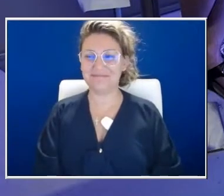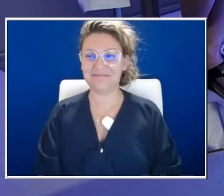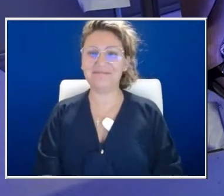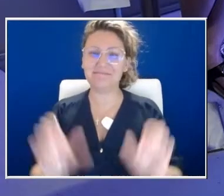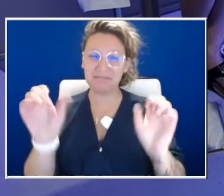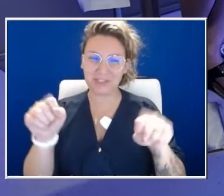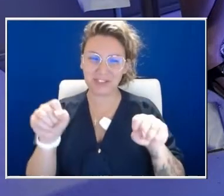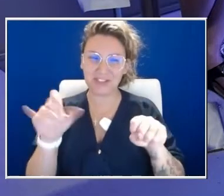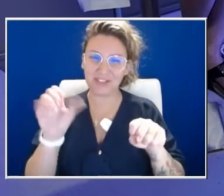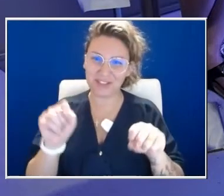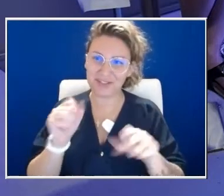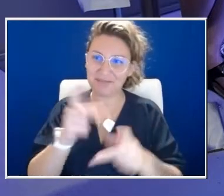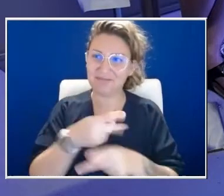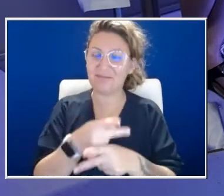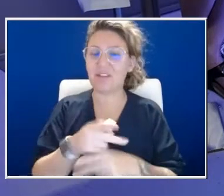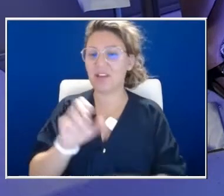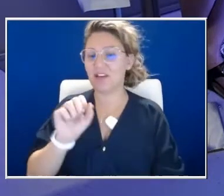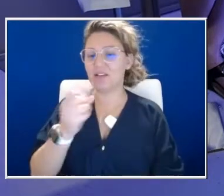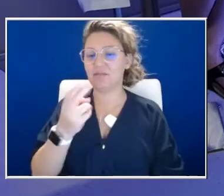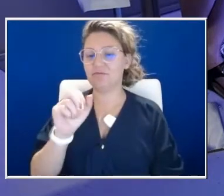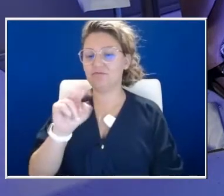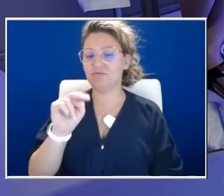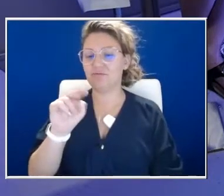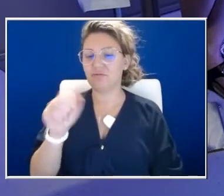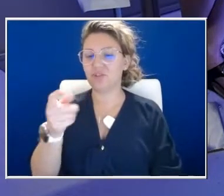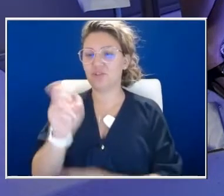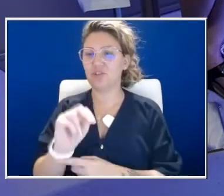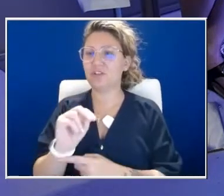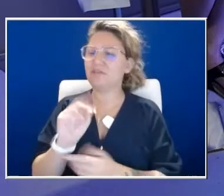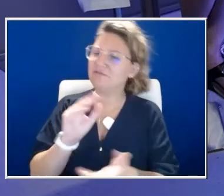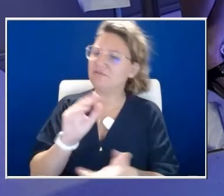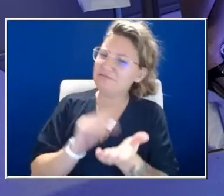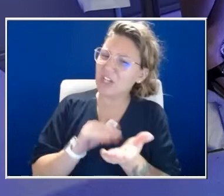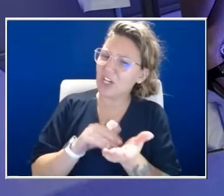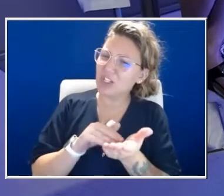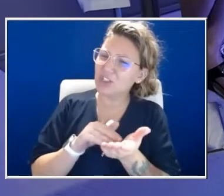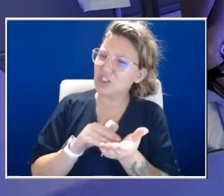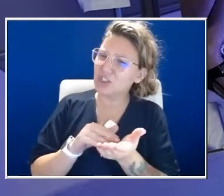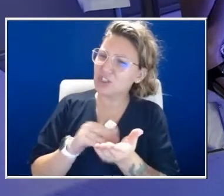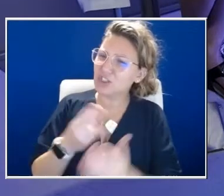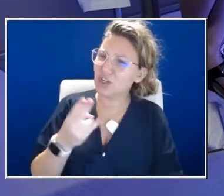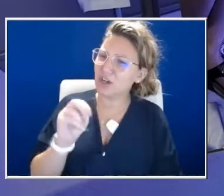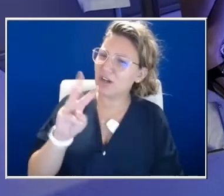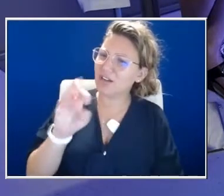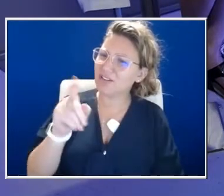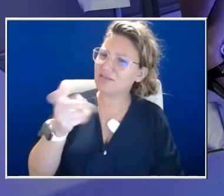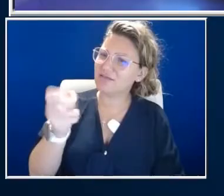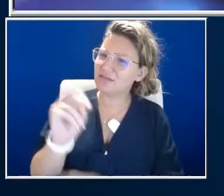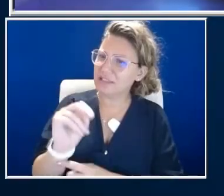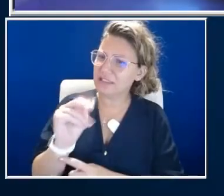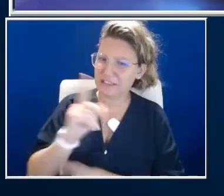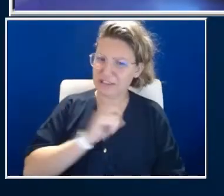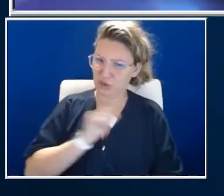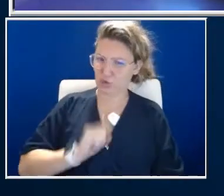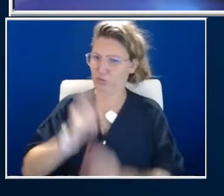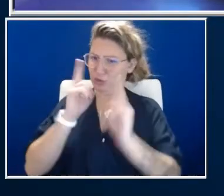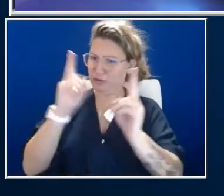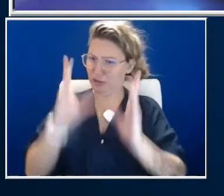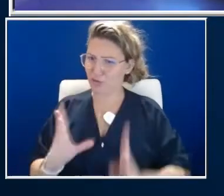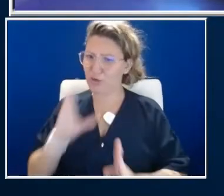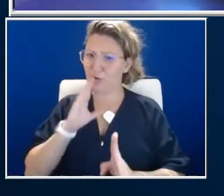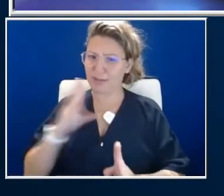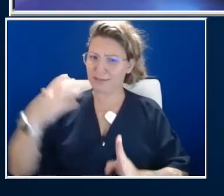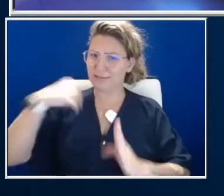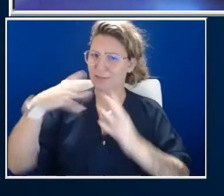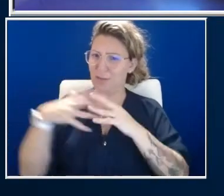out. Sharon wants to know, Dr. Hawkinson, Captain America. It is Captain America, right? Yeah. Am I getting my superheroes right? Yeah. Okay. Gotcha.